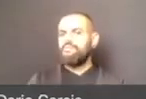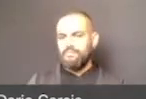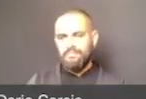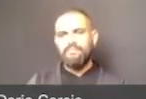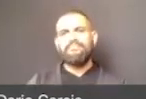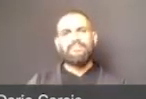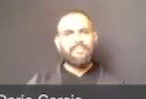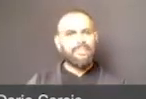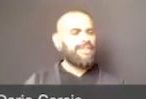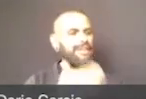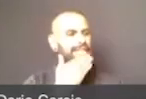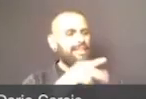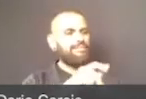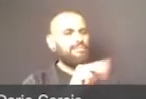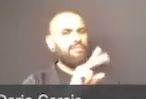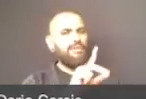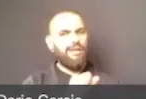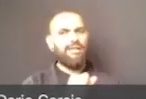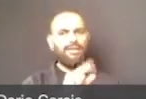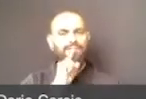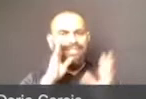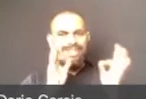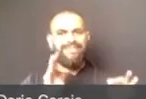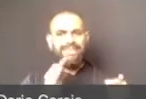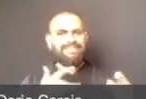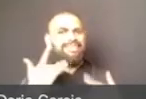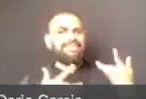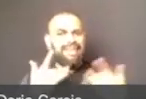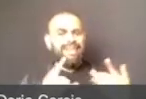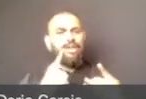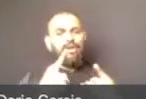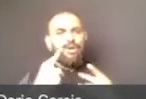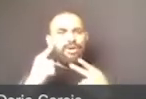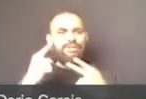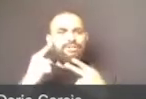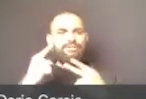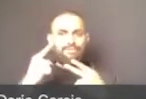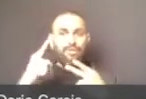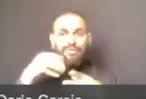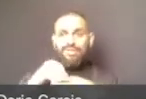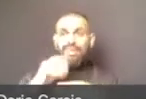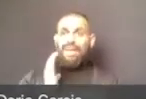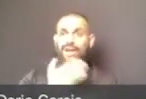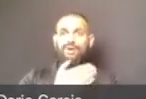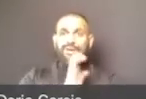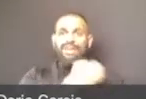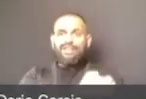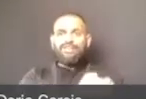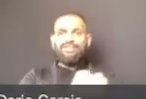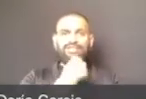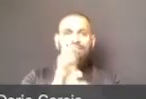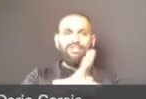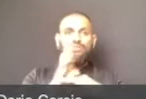Thank you, Paula. It is definitely exciting. You consider our energy industry for decades really remained